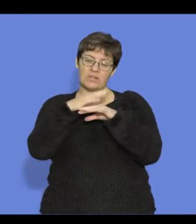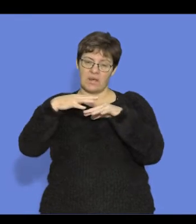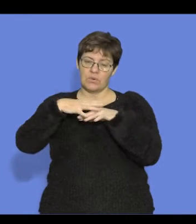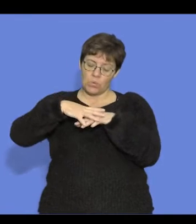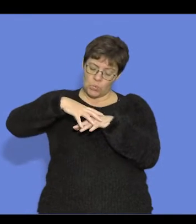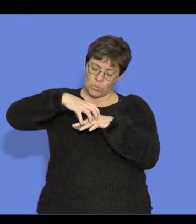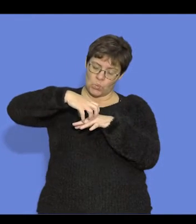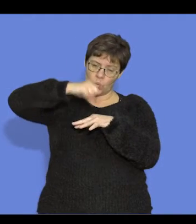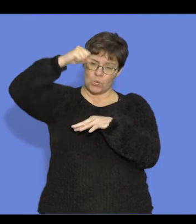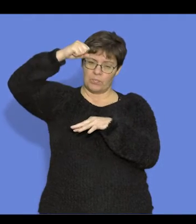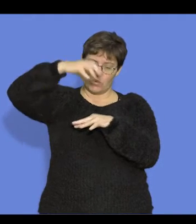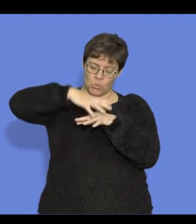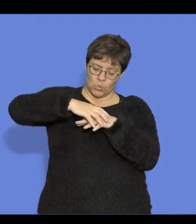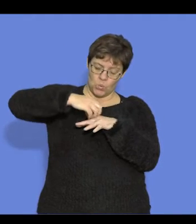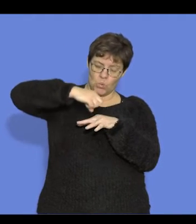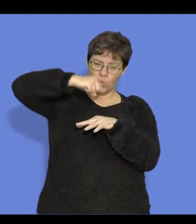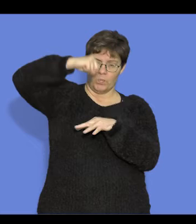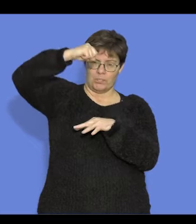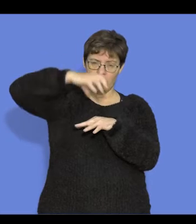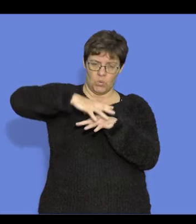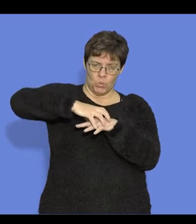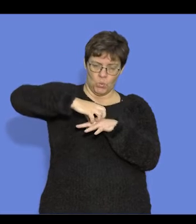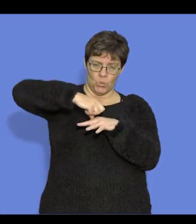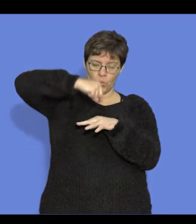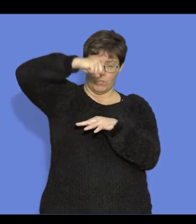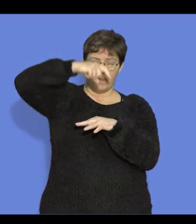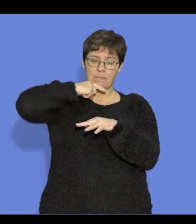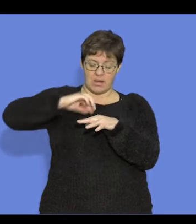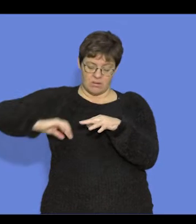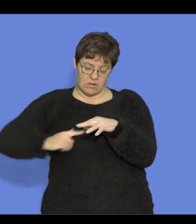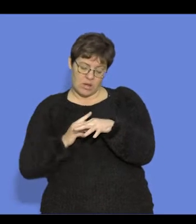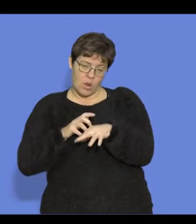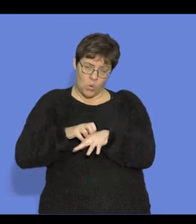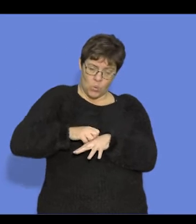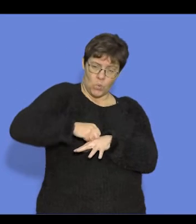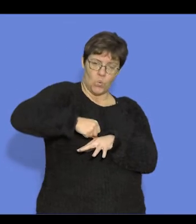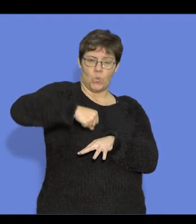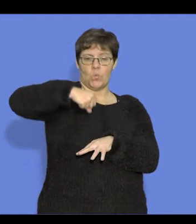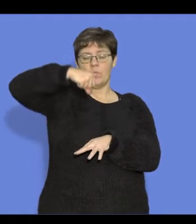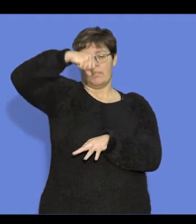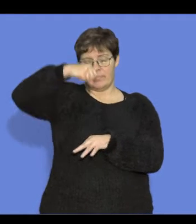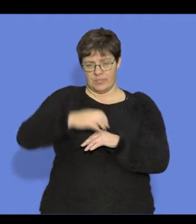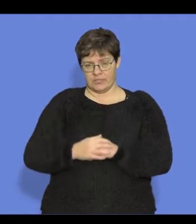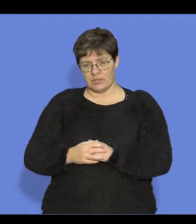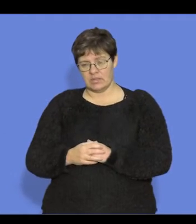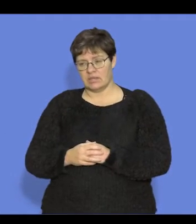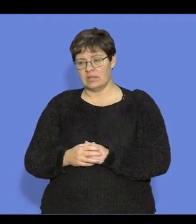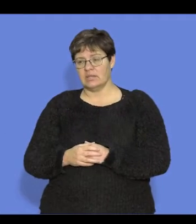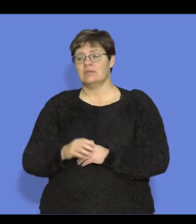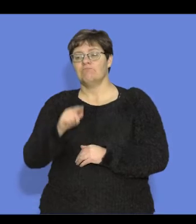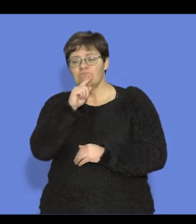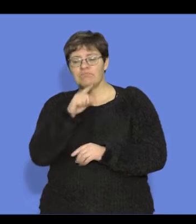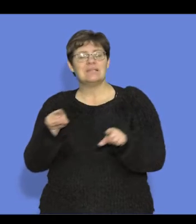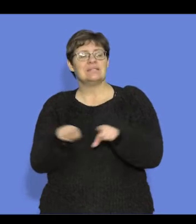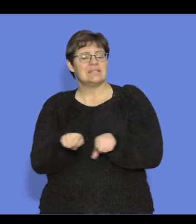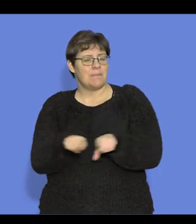force pulling water up the stem. And you can think of that as that's exactly what